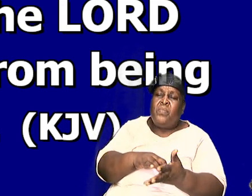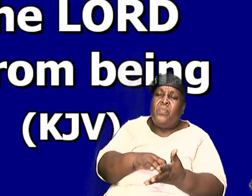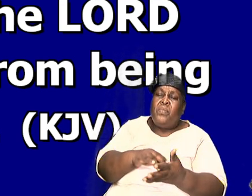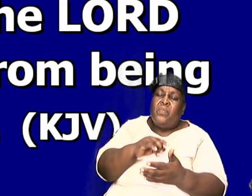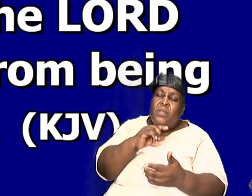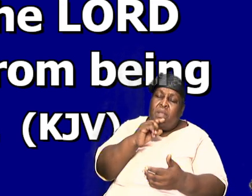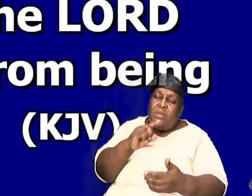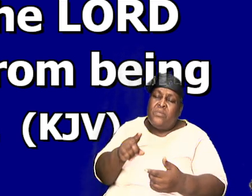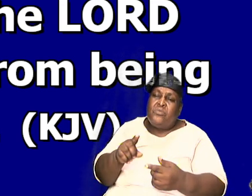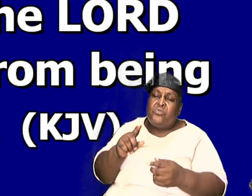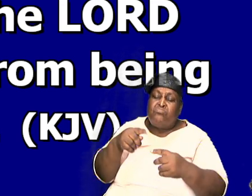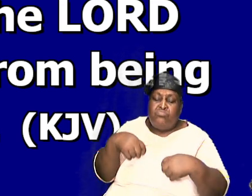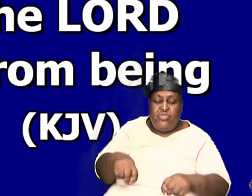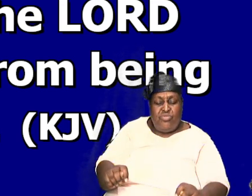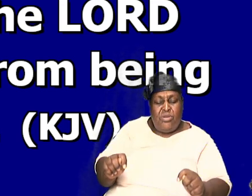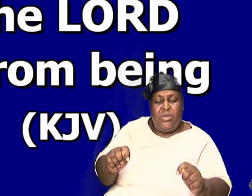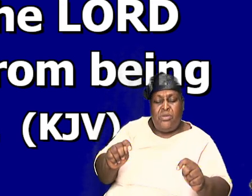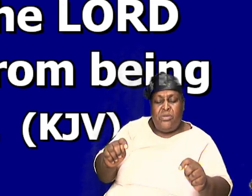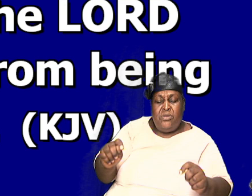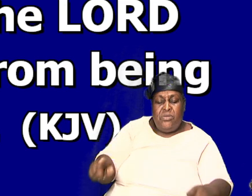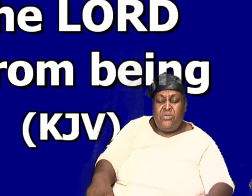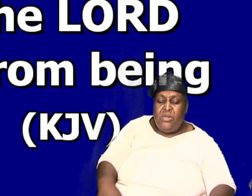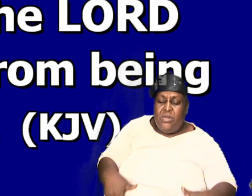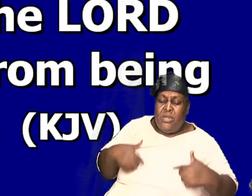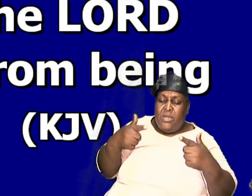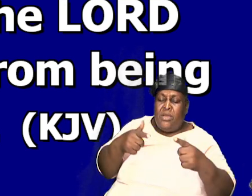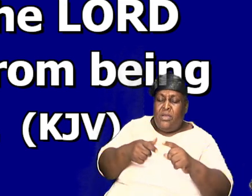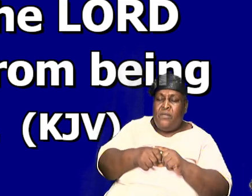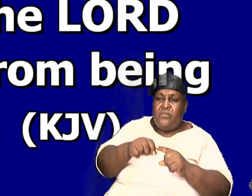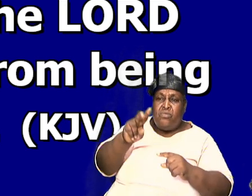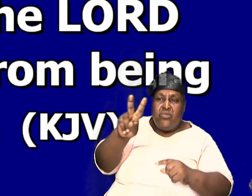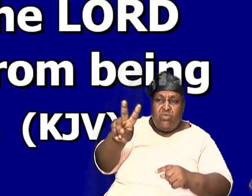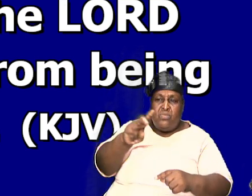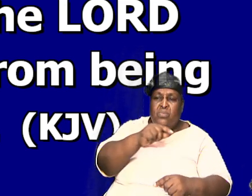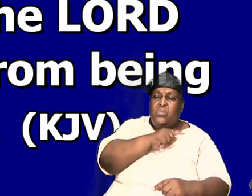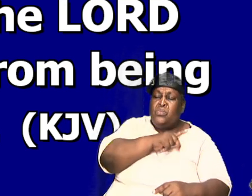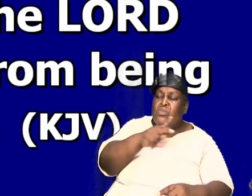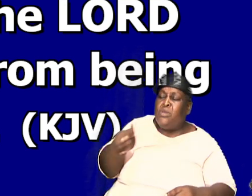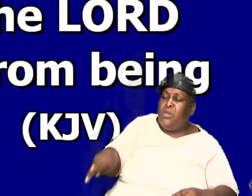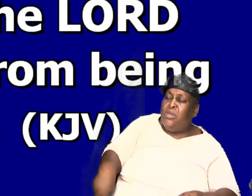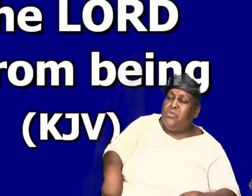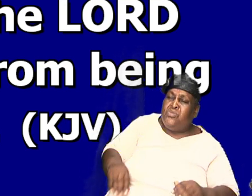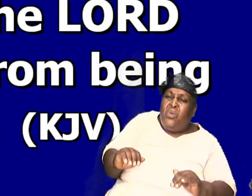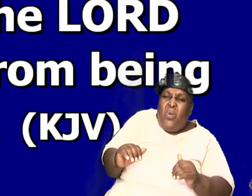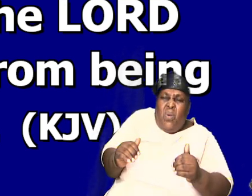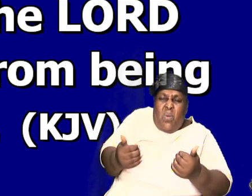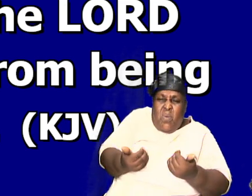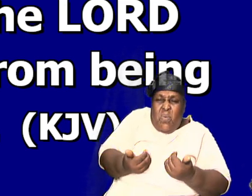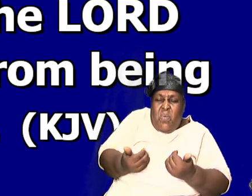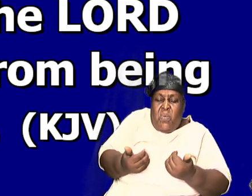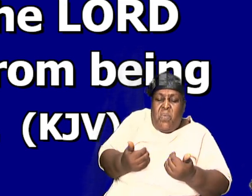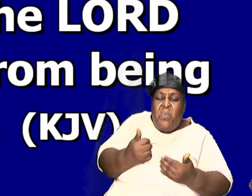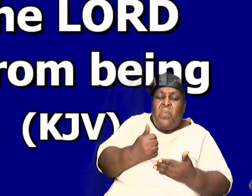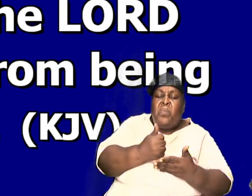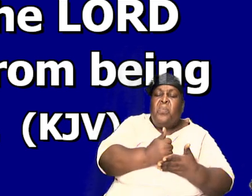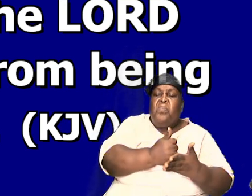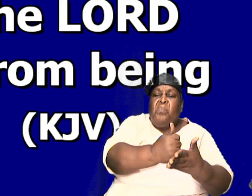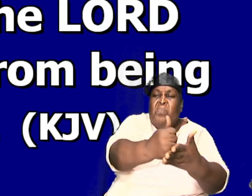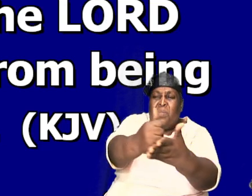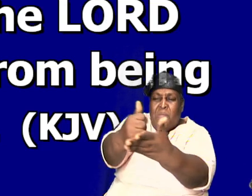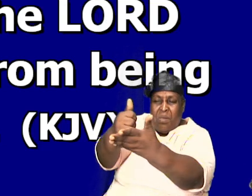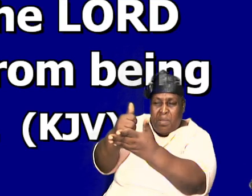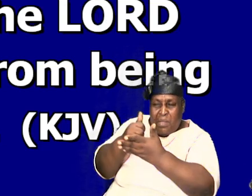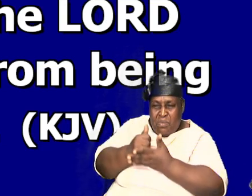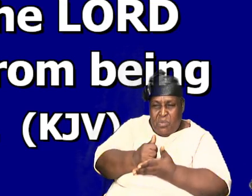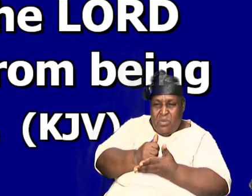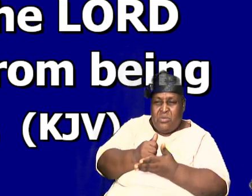is to, you know, try to look at the life of these two kings to see how, you know, they can help us in our walk with the